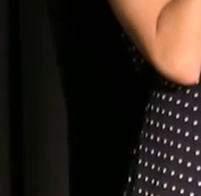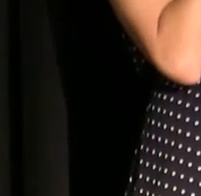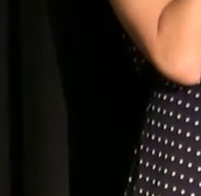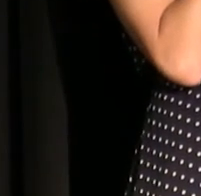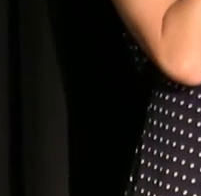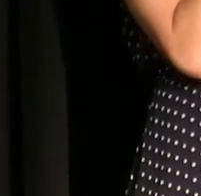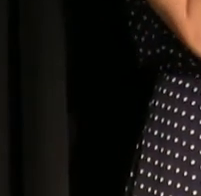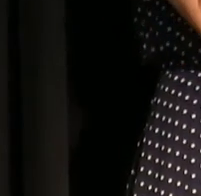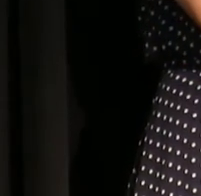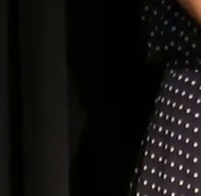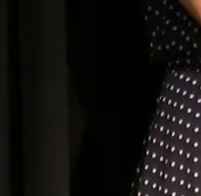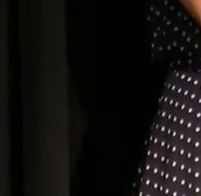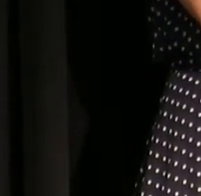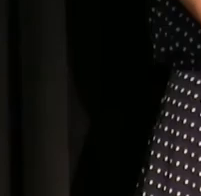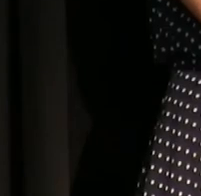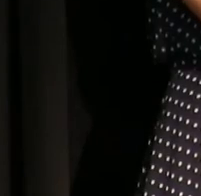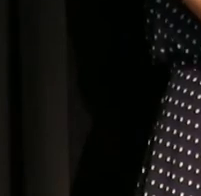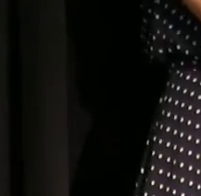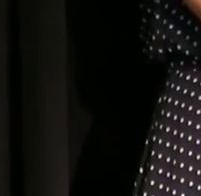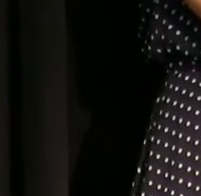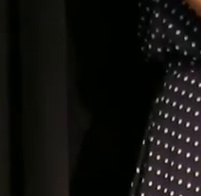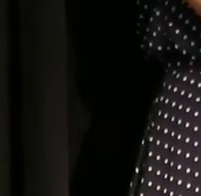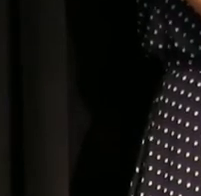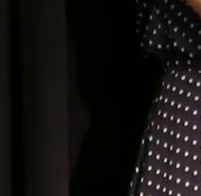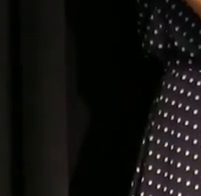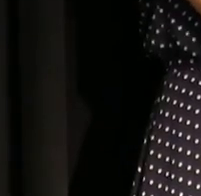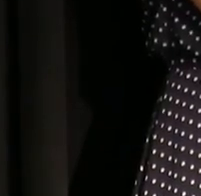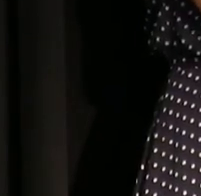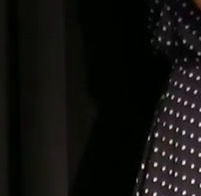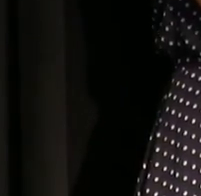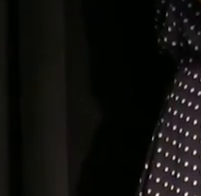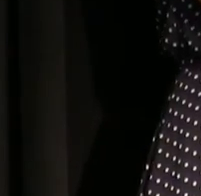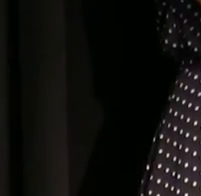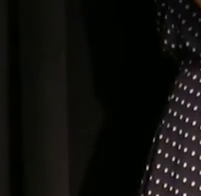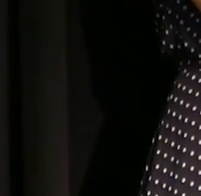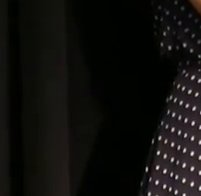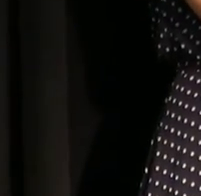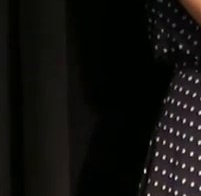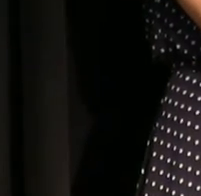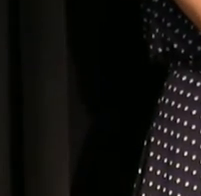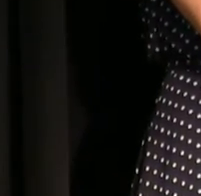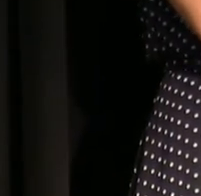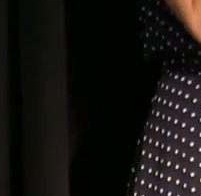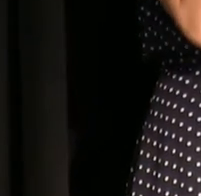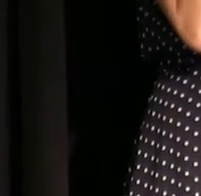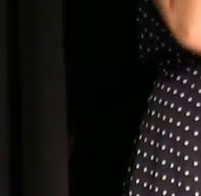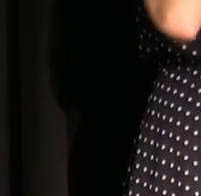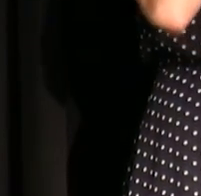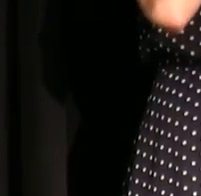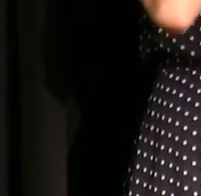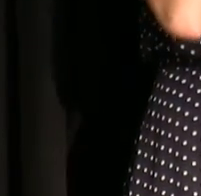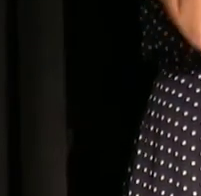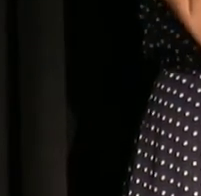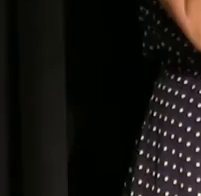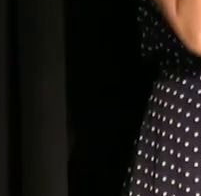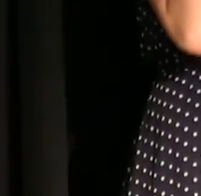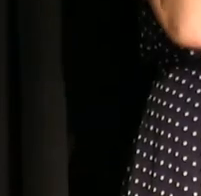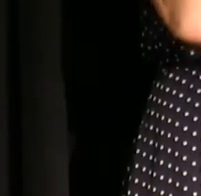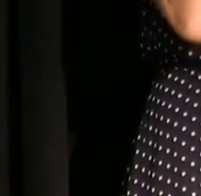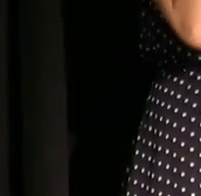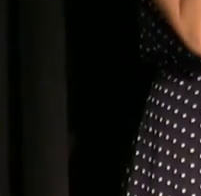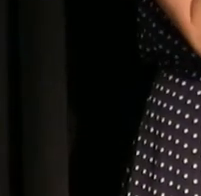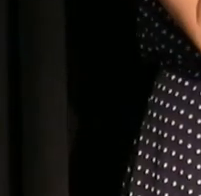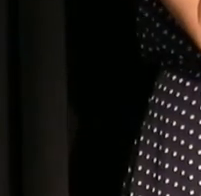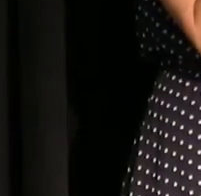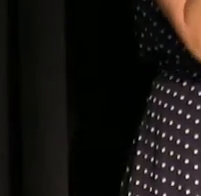hope tonight that you're able to put away the stresses of a busy end of the school year and just take a deep breath and be